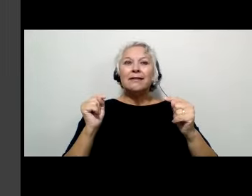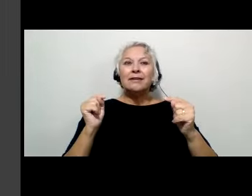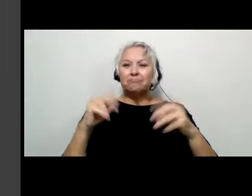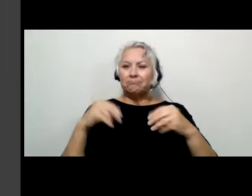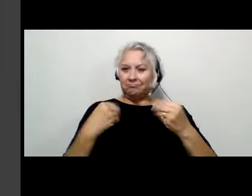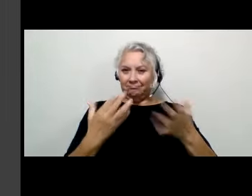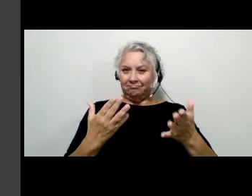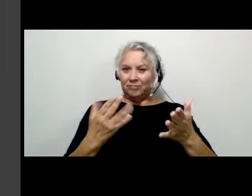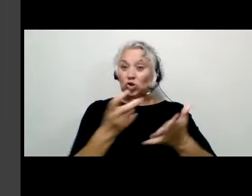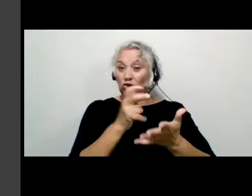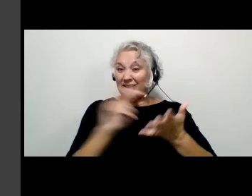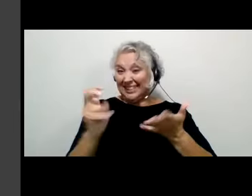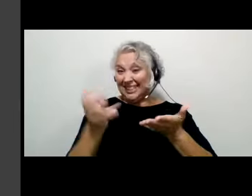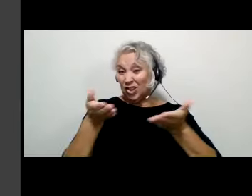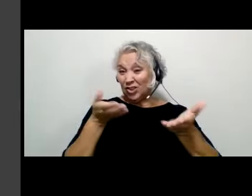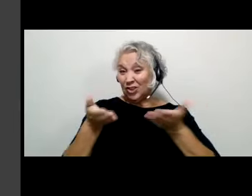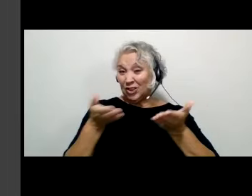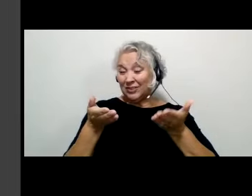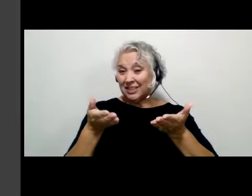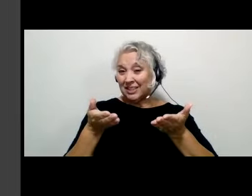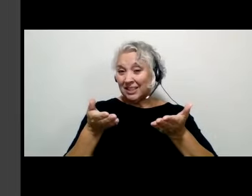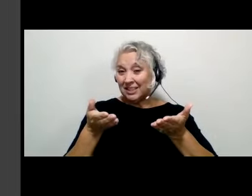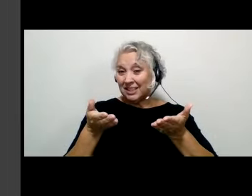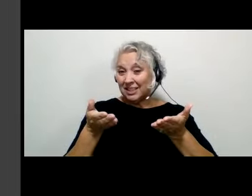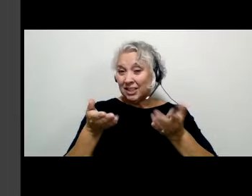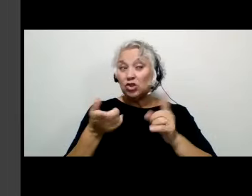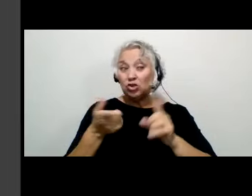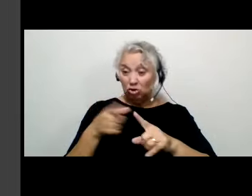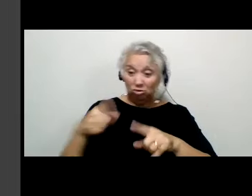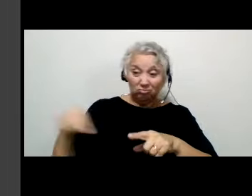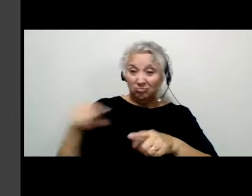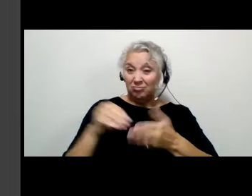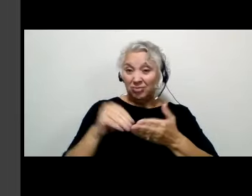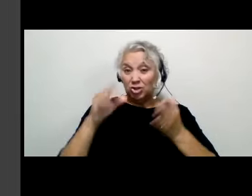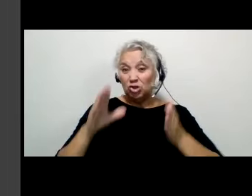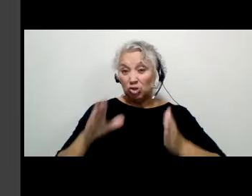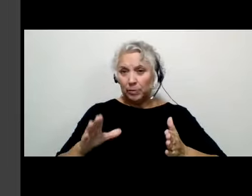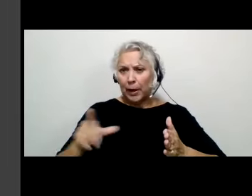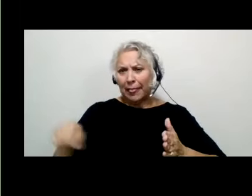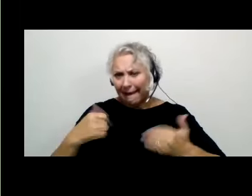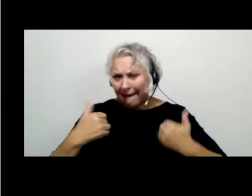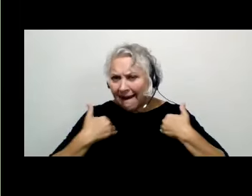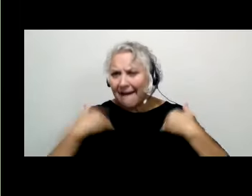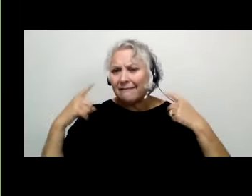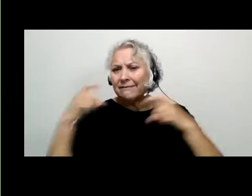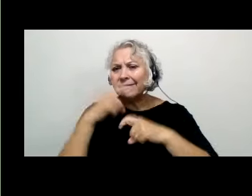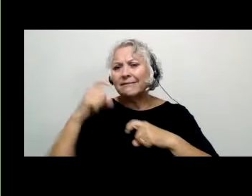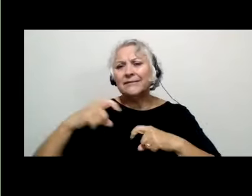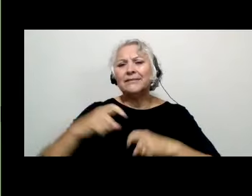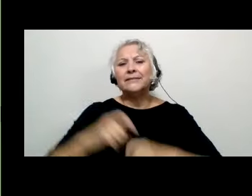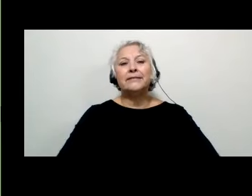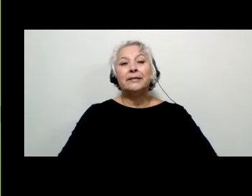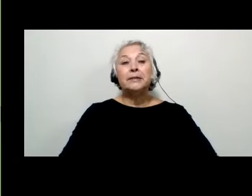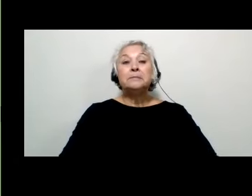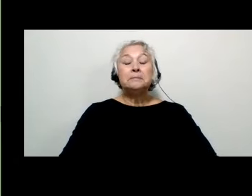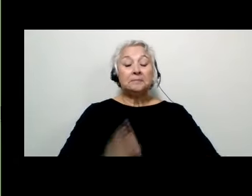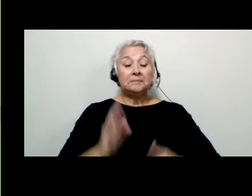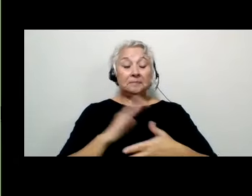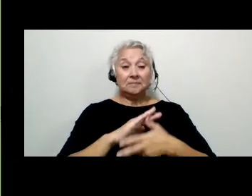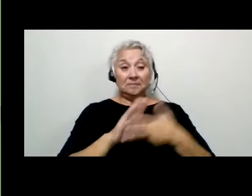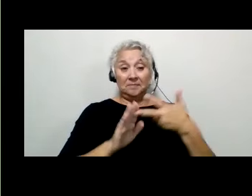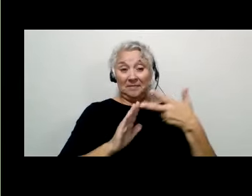provide transition services to our students that have complex needs. And here are some of the